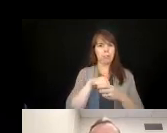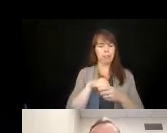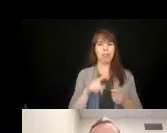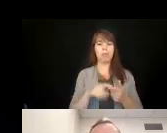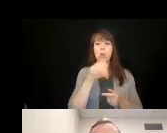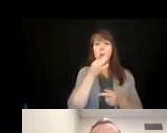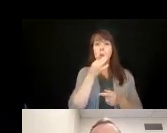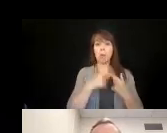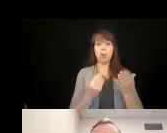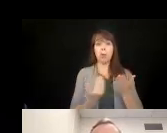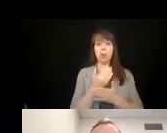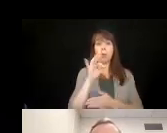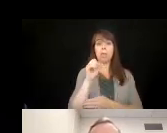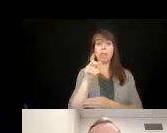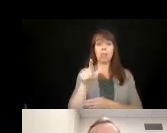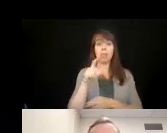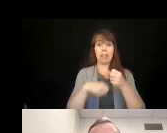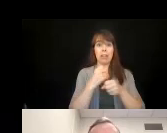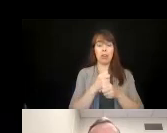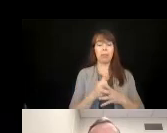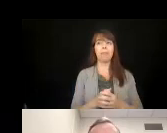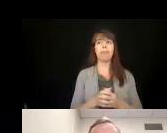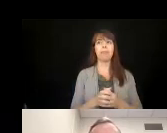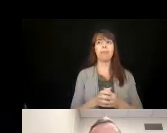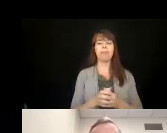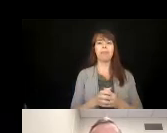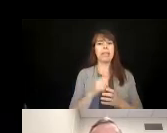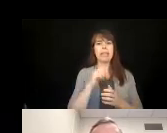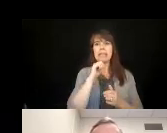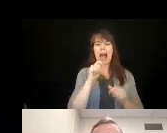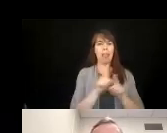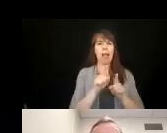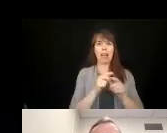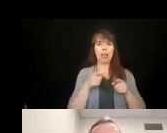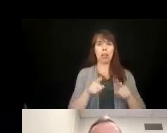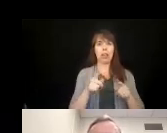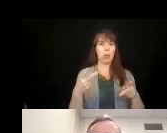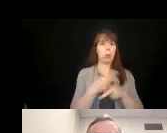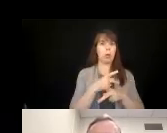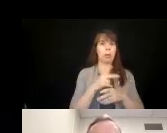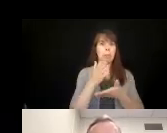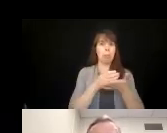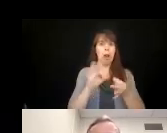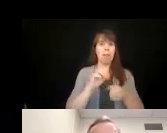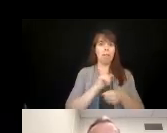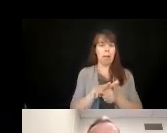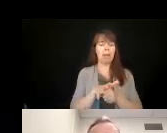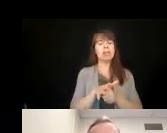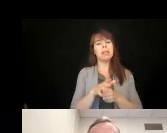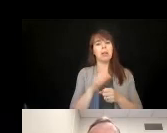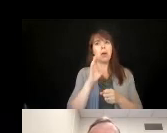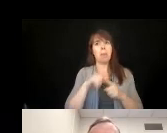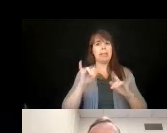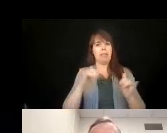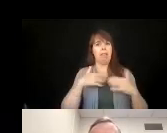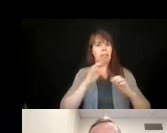year. In different ways than during the heights of the pandemic, we will still face many challenges as we maintain our